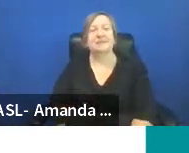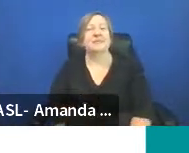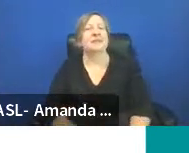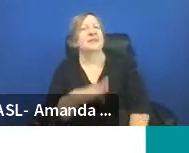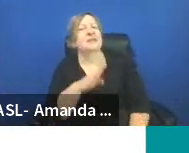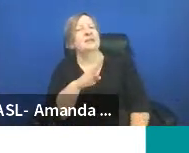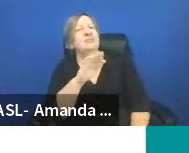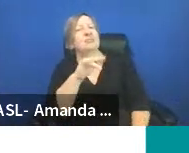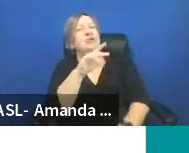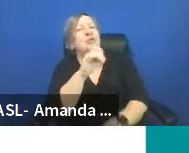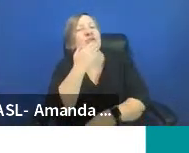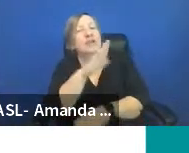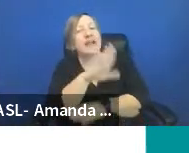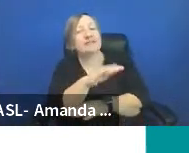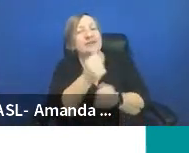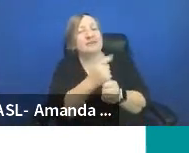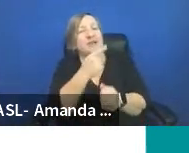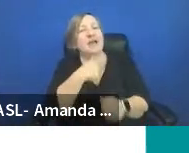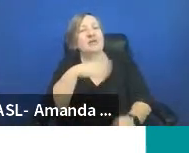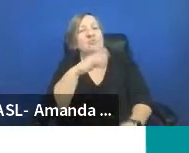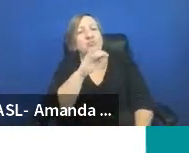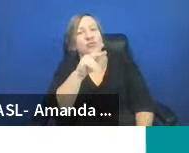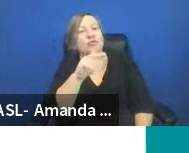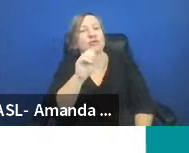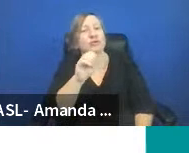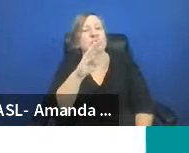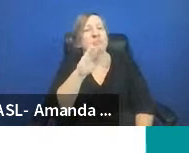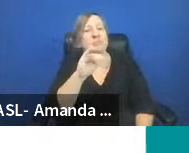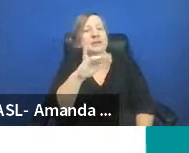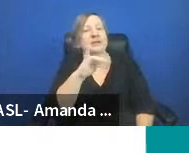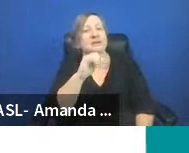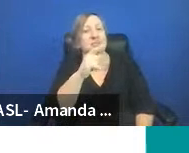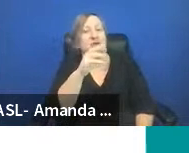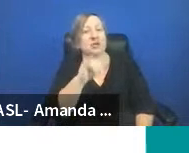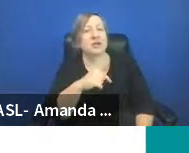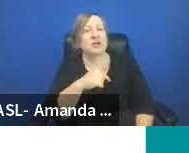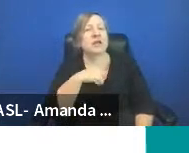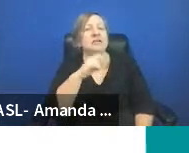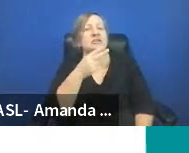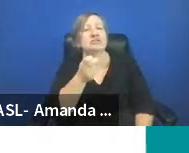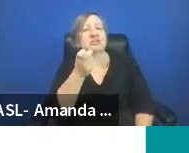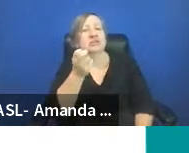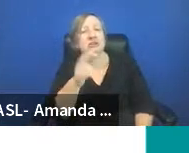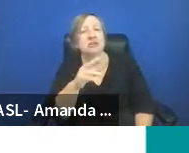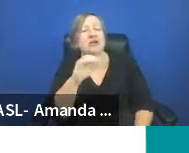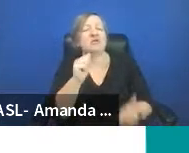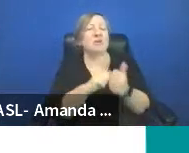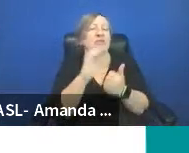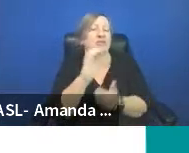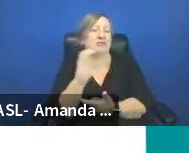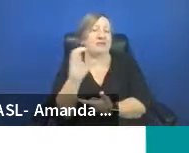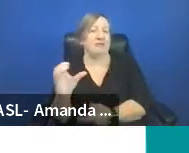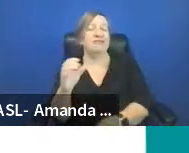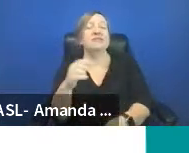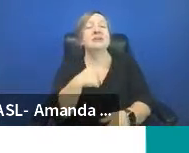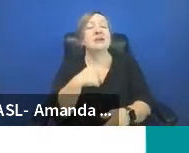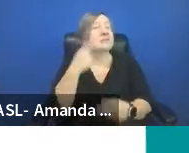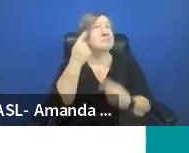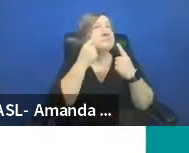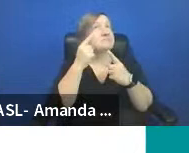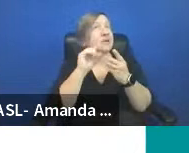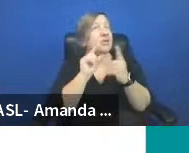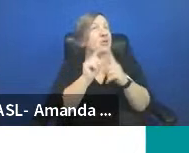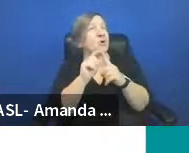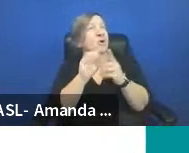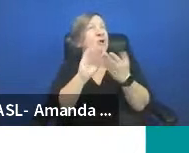Good afternoon, everyone. My name is Brooke Pillsbury. I'm with Clark College and I use she, her gender pronouns. And what comes to mind when I hear the word